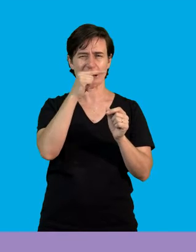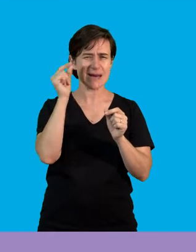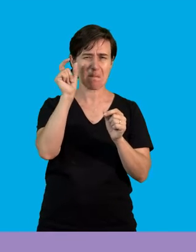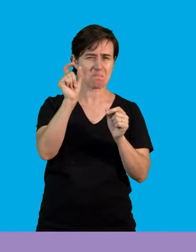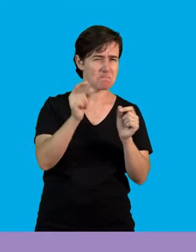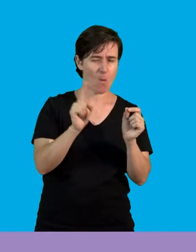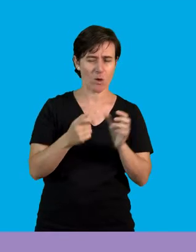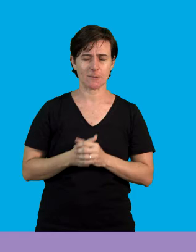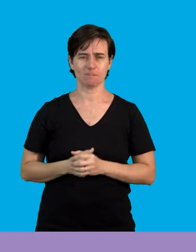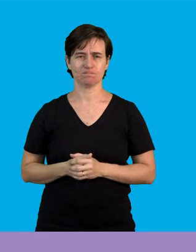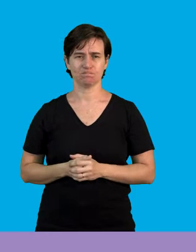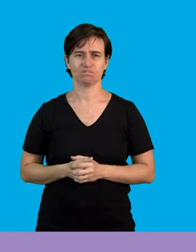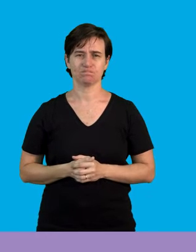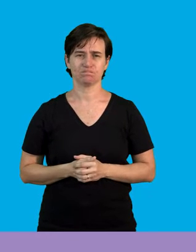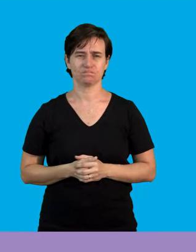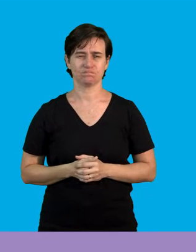Firstly, we look at